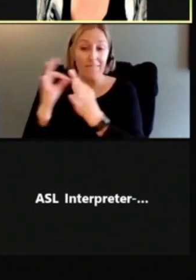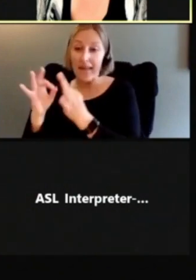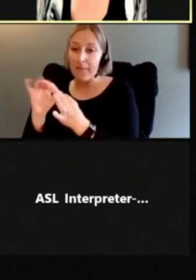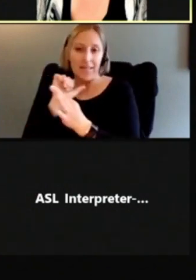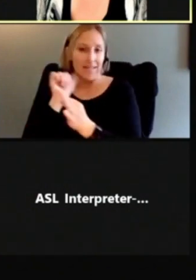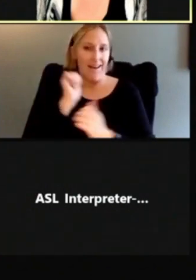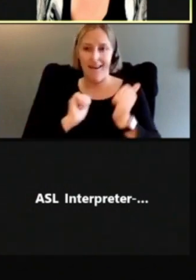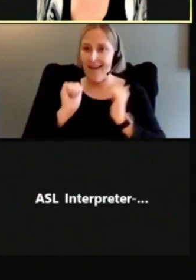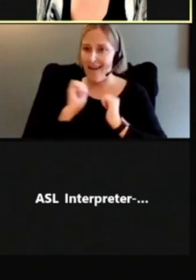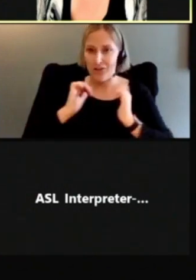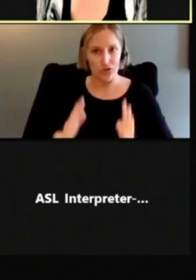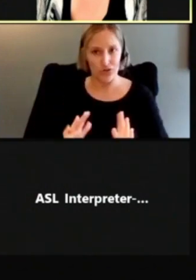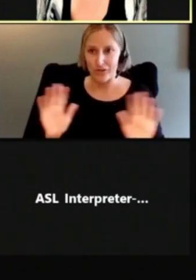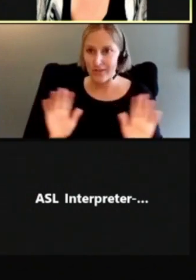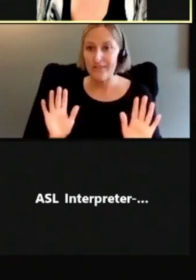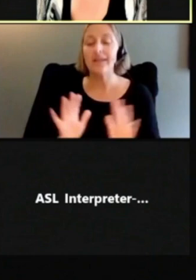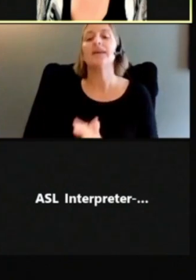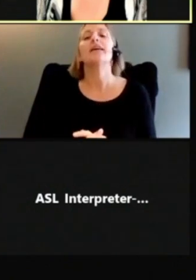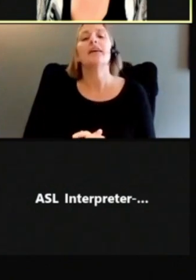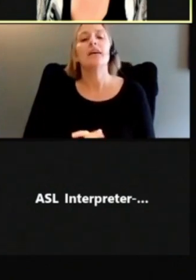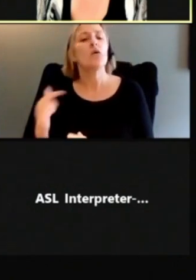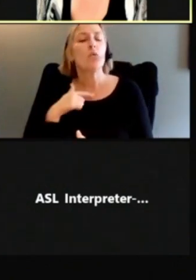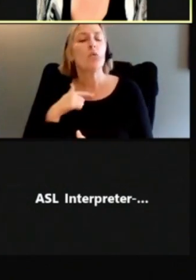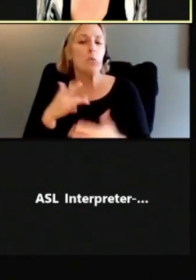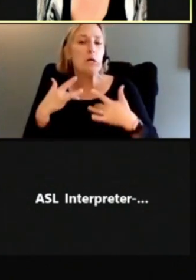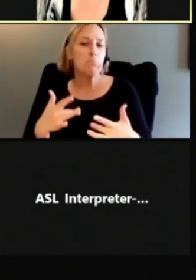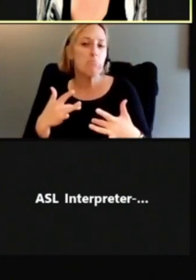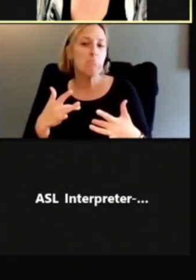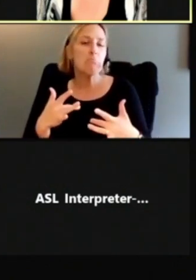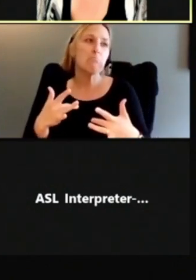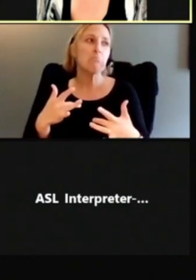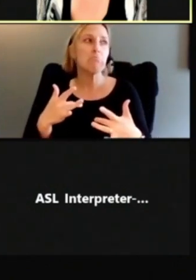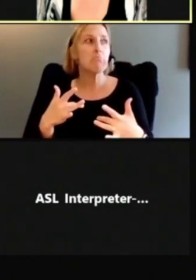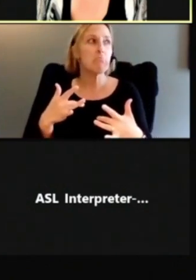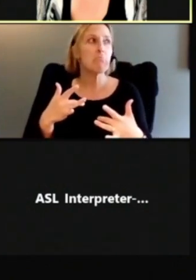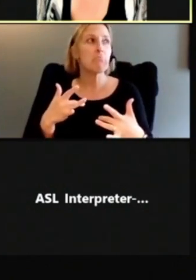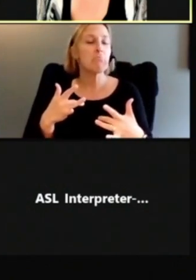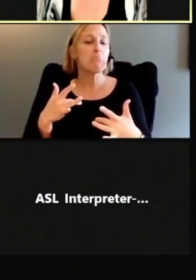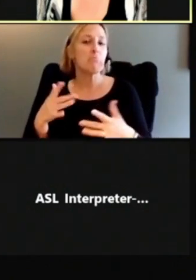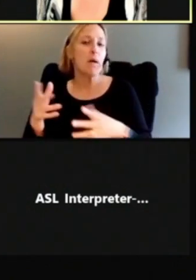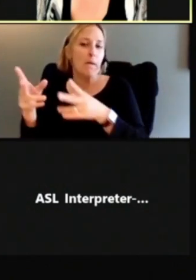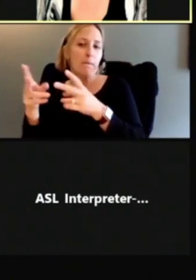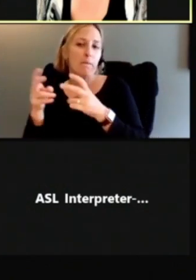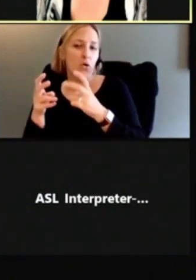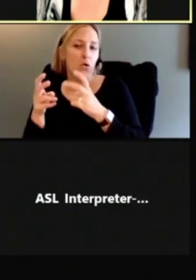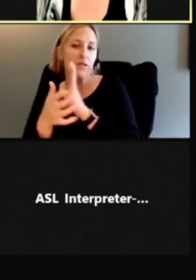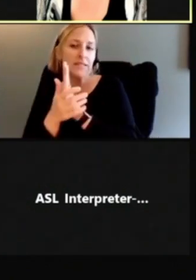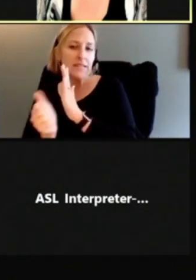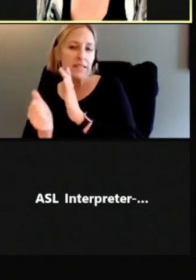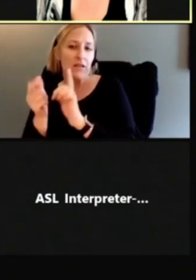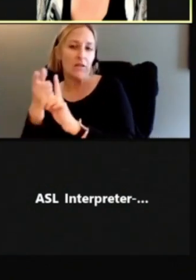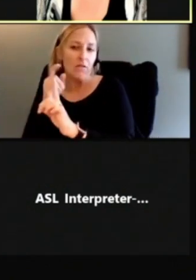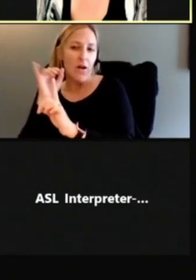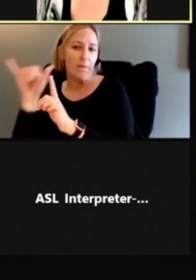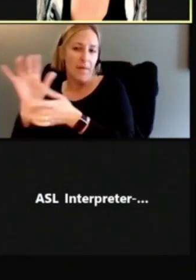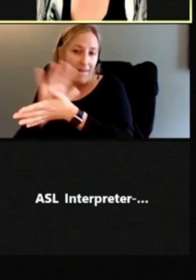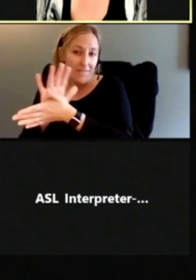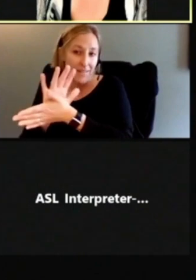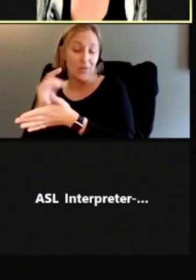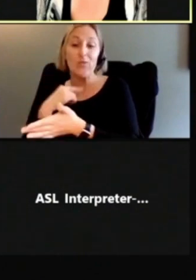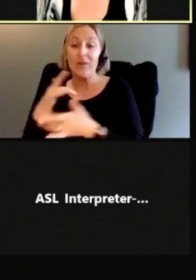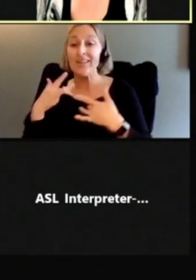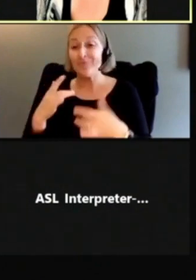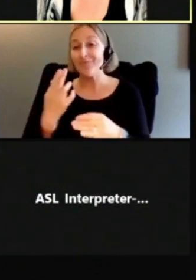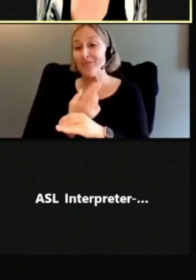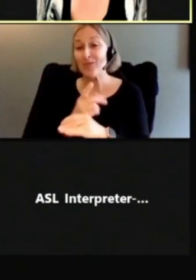And then we usually pull our stills from the video footage. So real people,